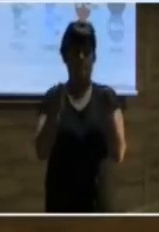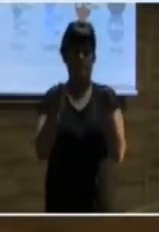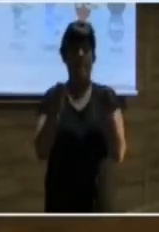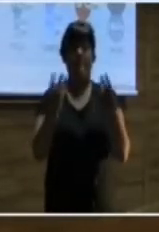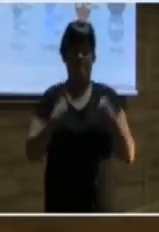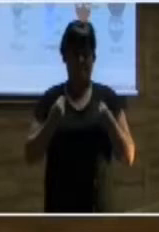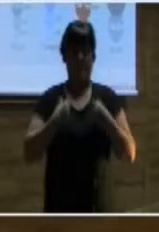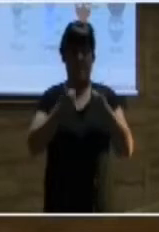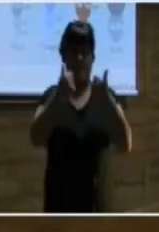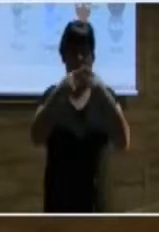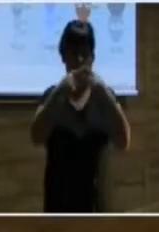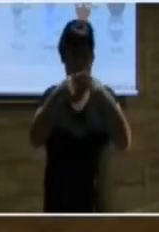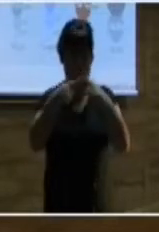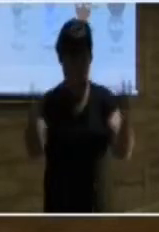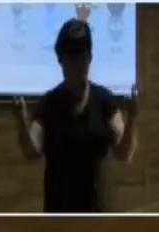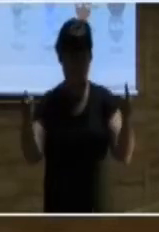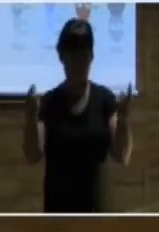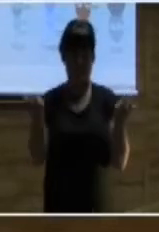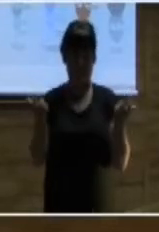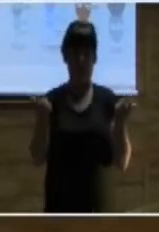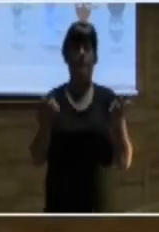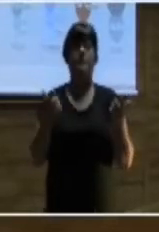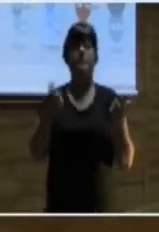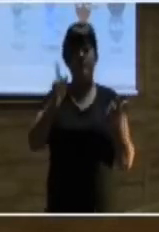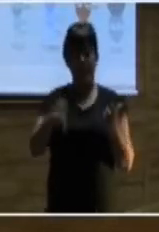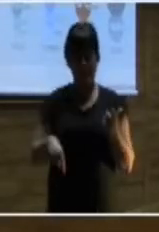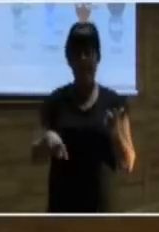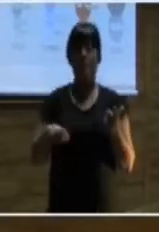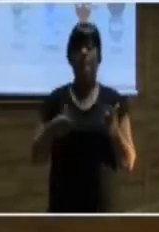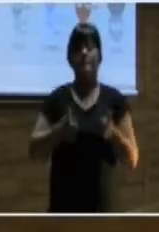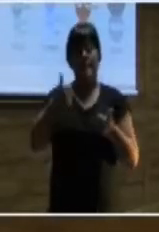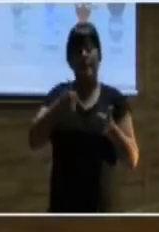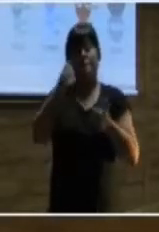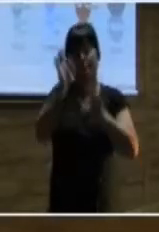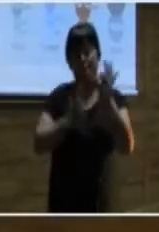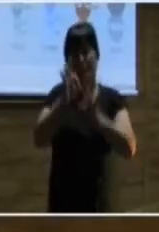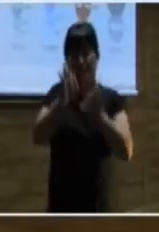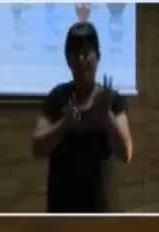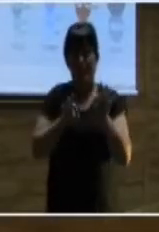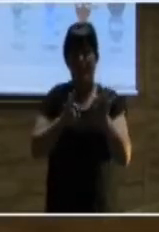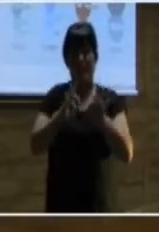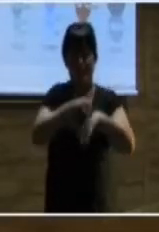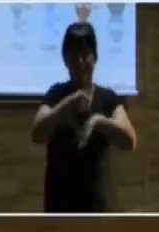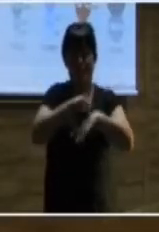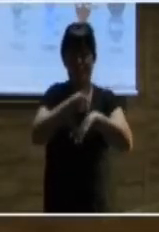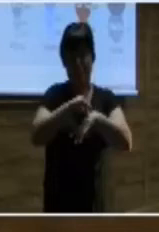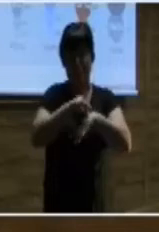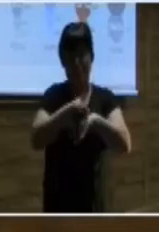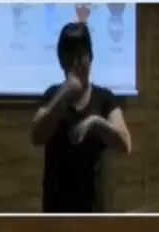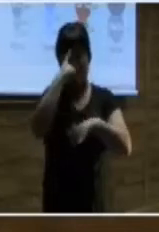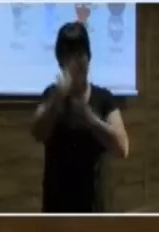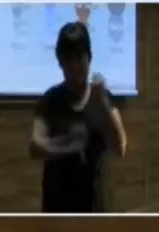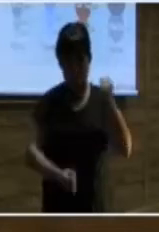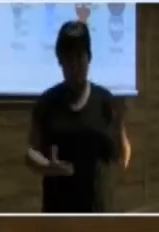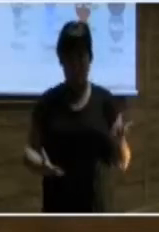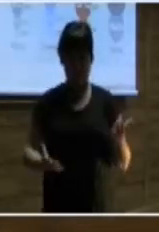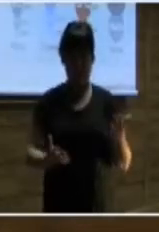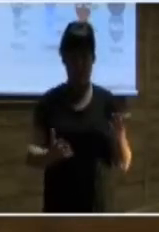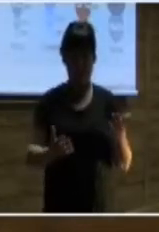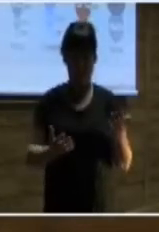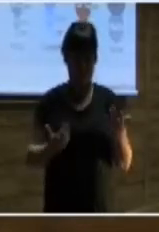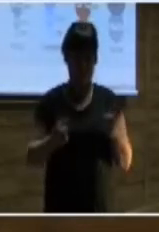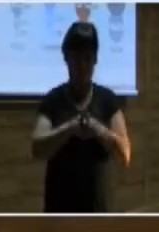likely that they will develop dementia. So the people of 85 years and